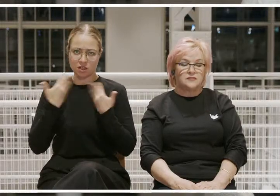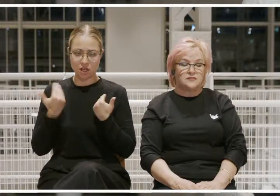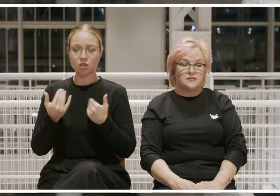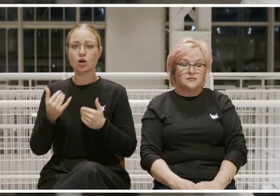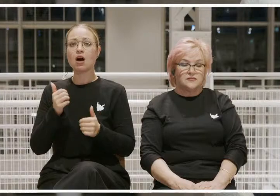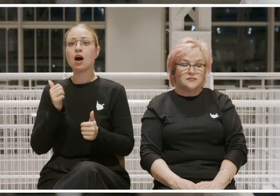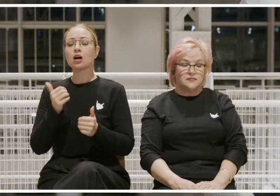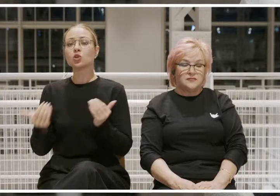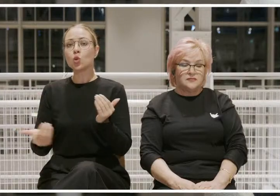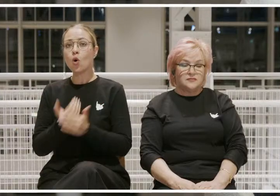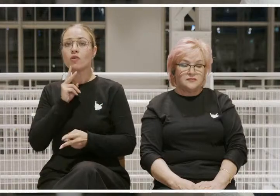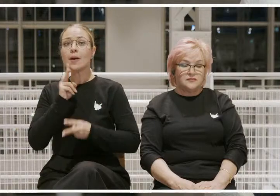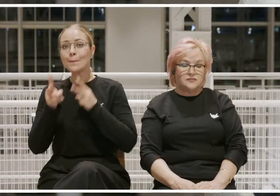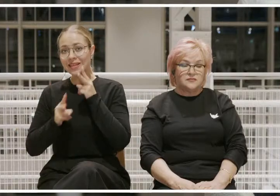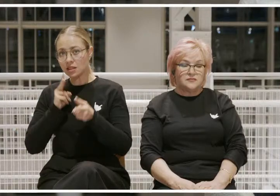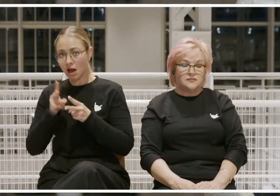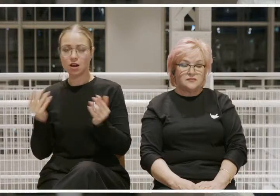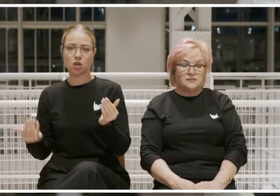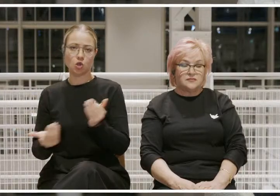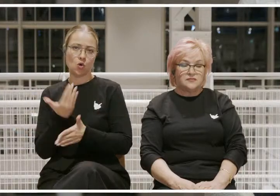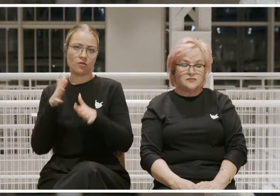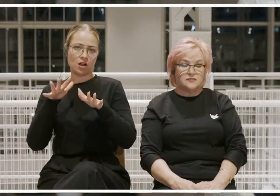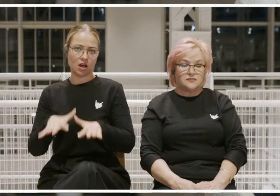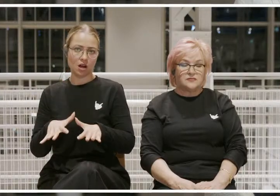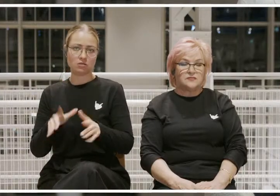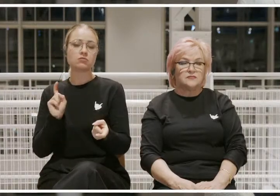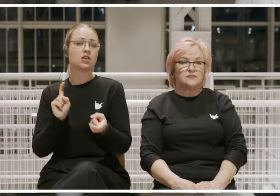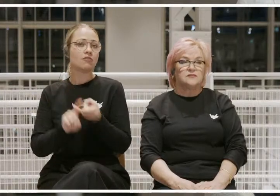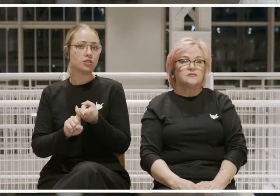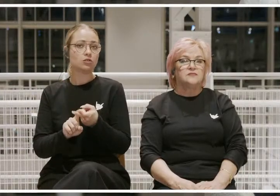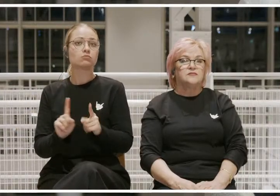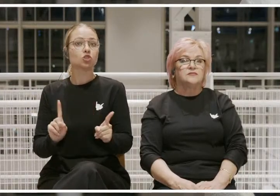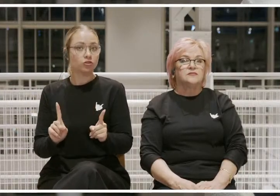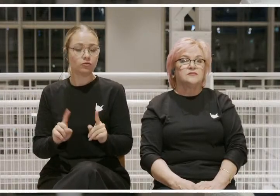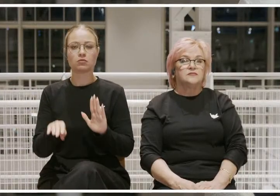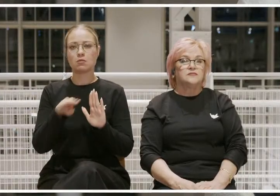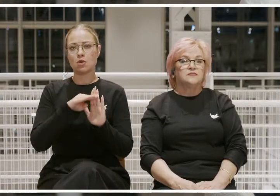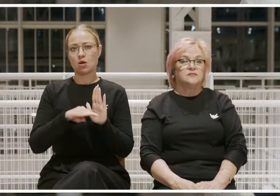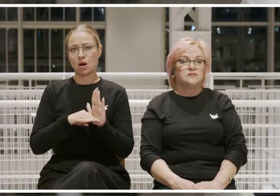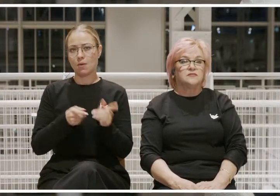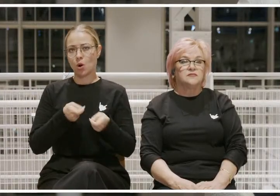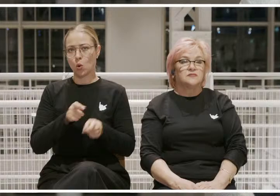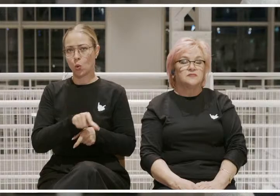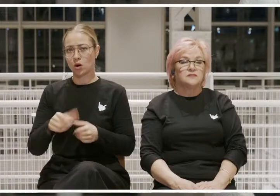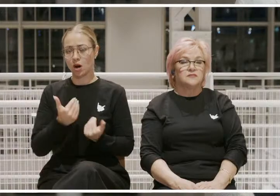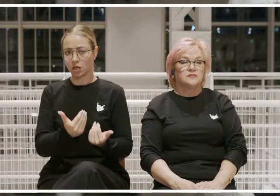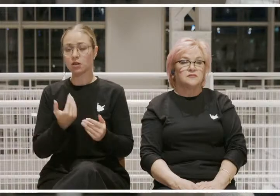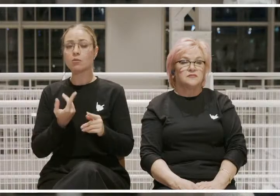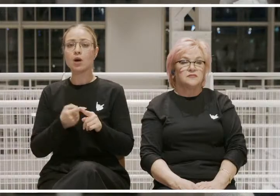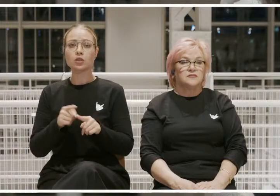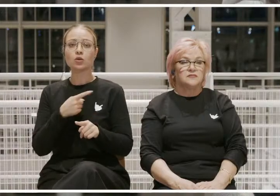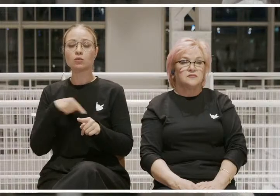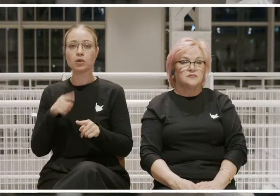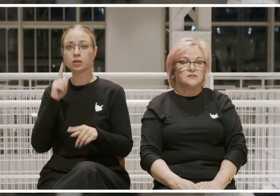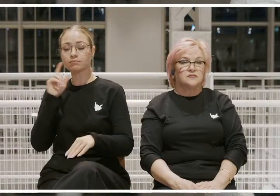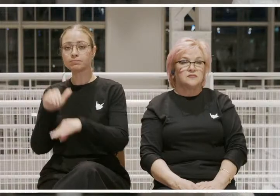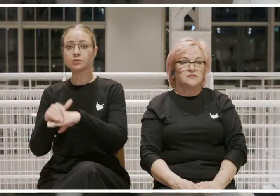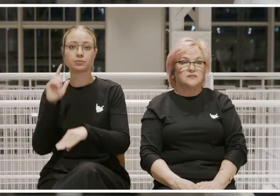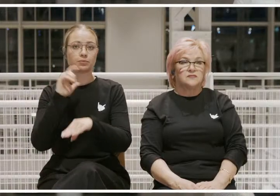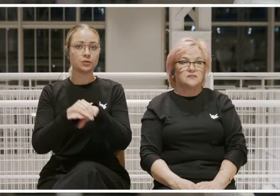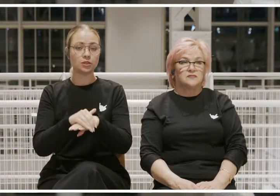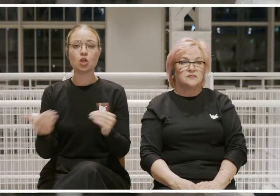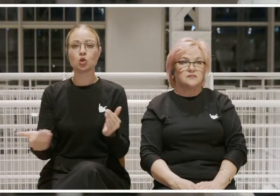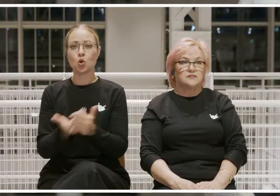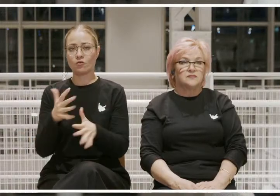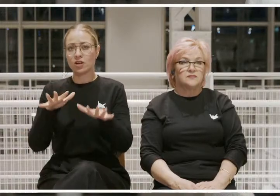framework, and this gives us the chance to discover new venues. Also, our visitors are